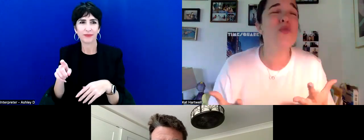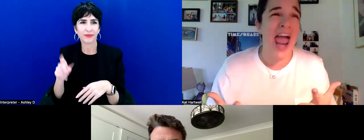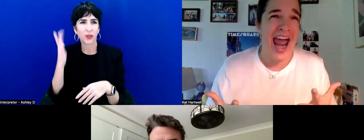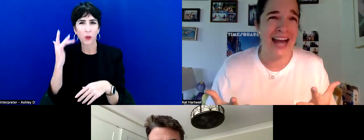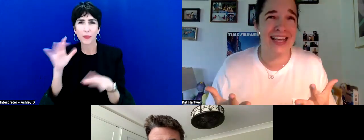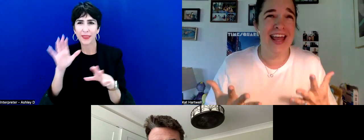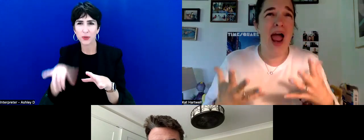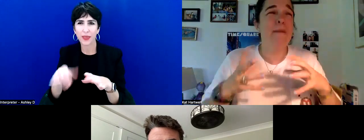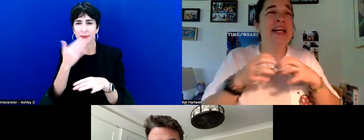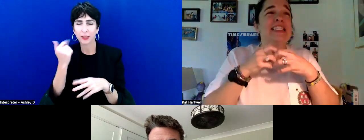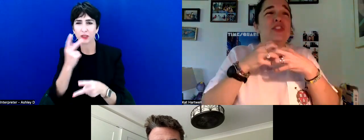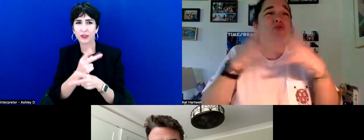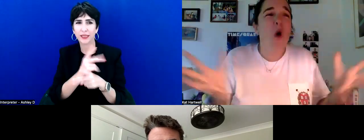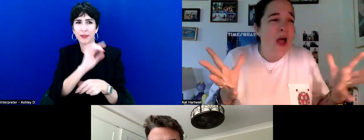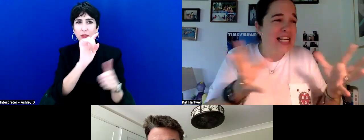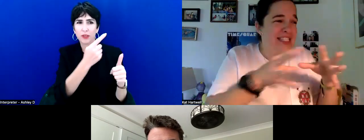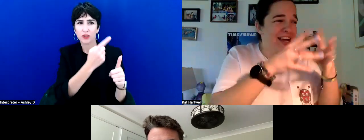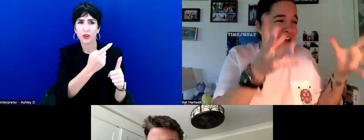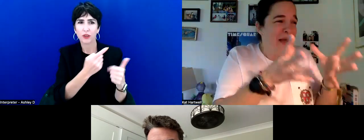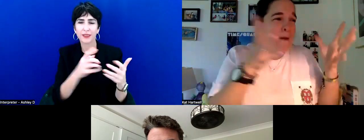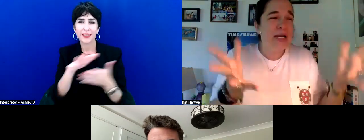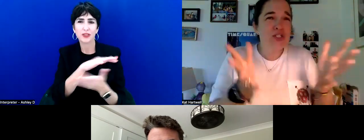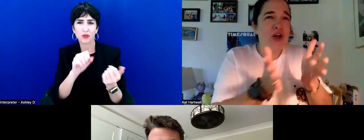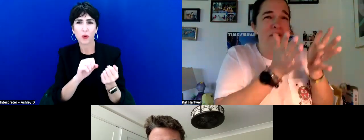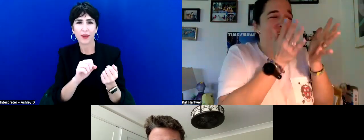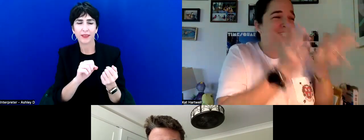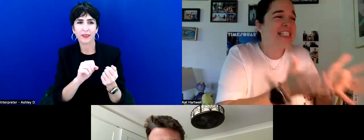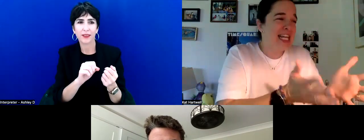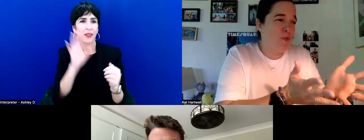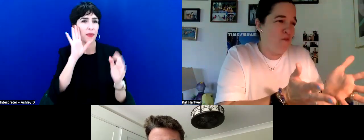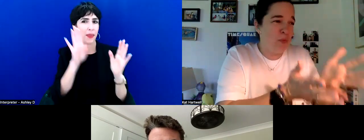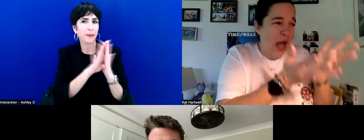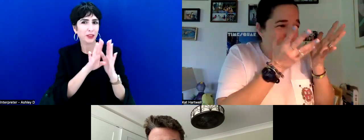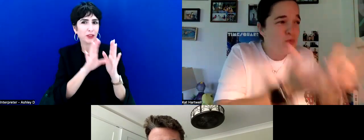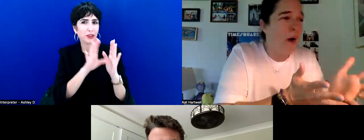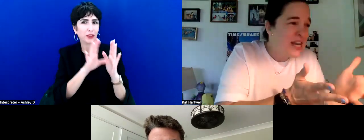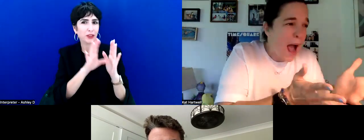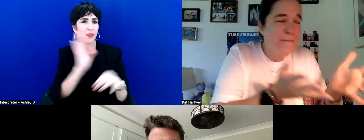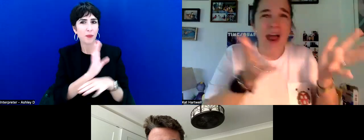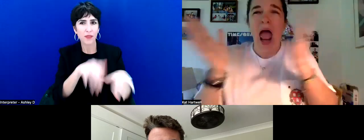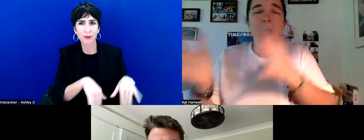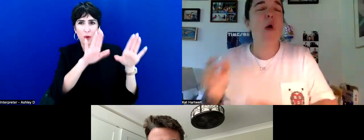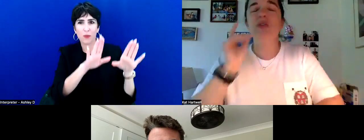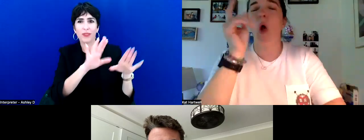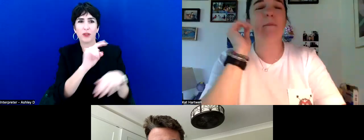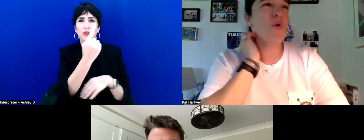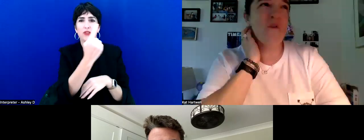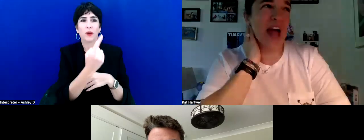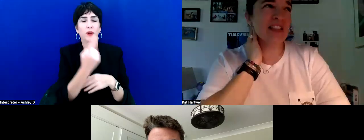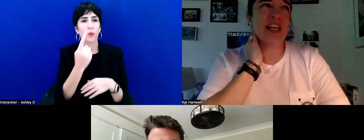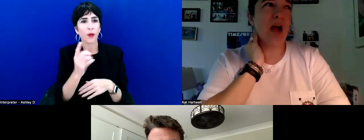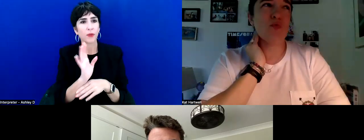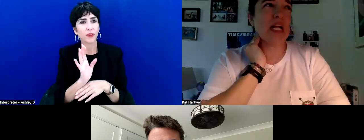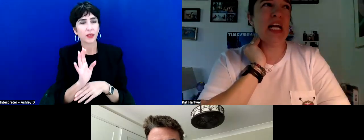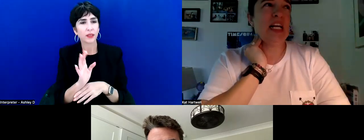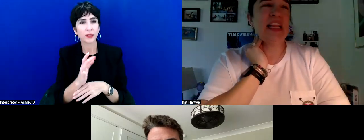why would they do that? I mean, to Mhm. destroy the picture of the Disney movie when I was growing up. There was one movie